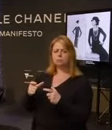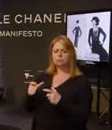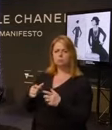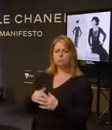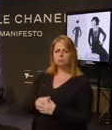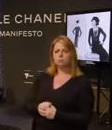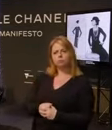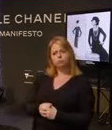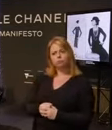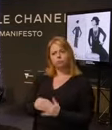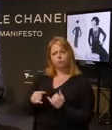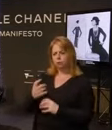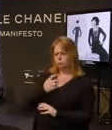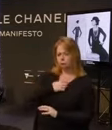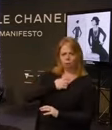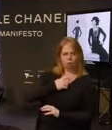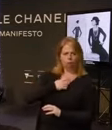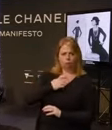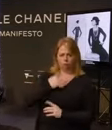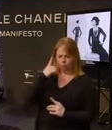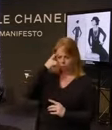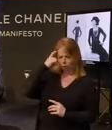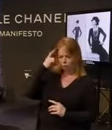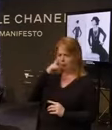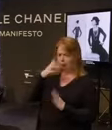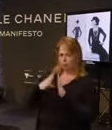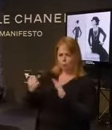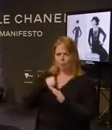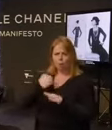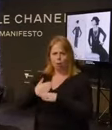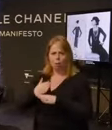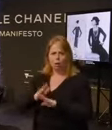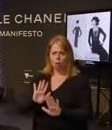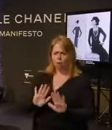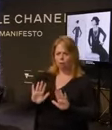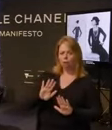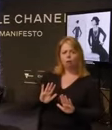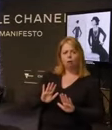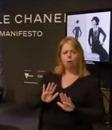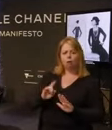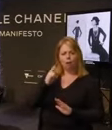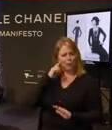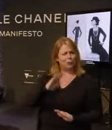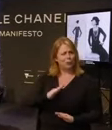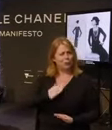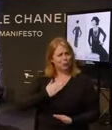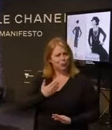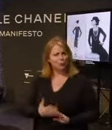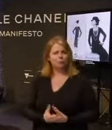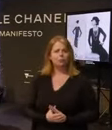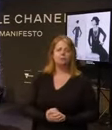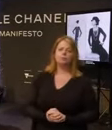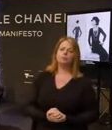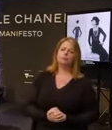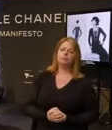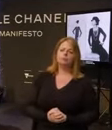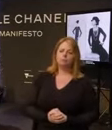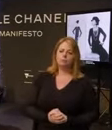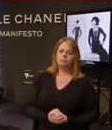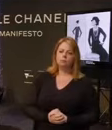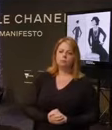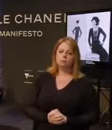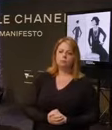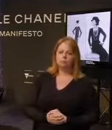very afraid of this idea of being copied. And I think that's quite an interesting aspect to, I suppose, the idea